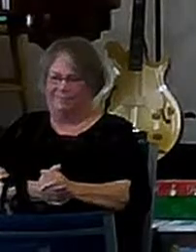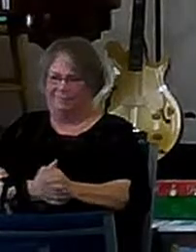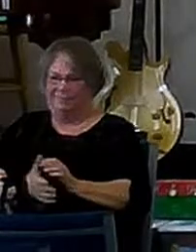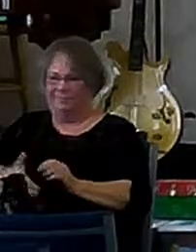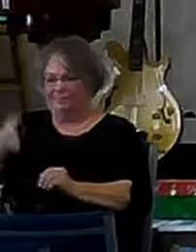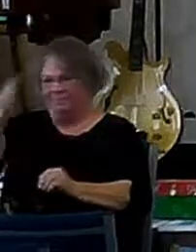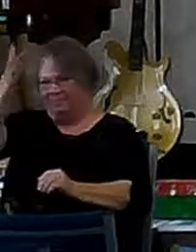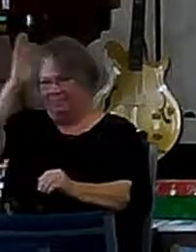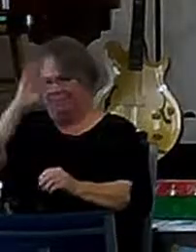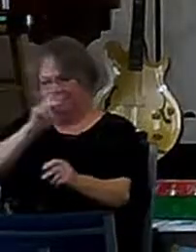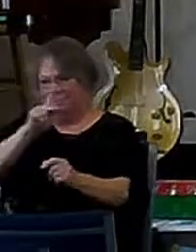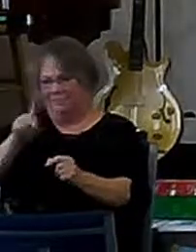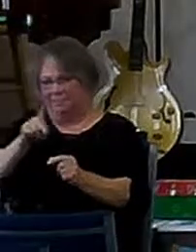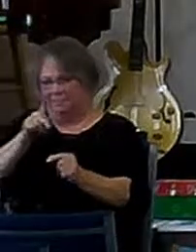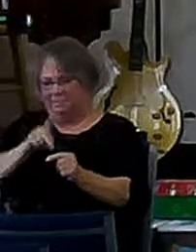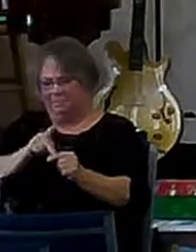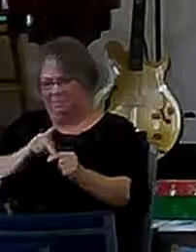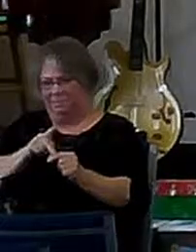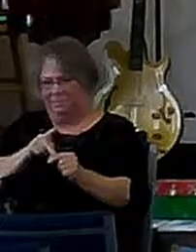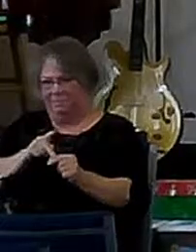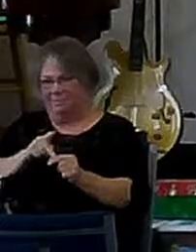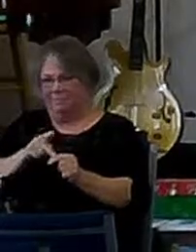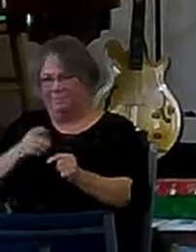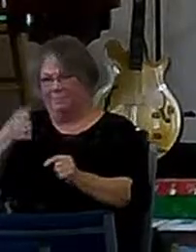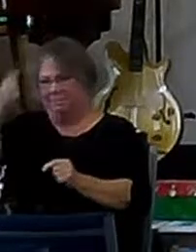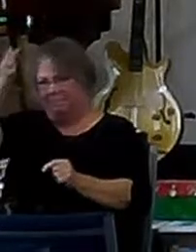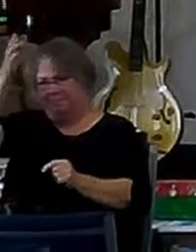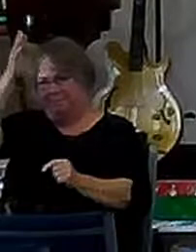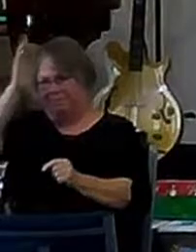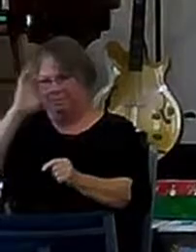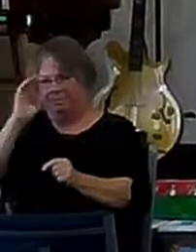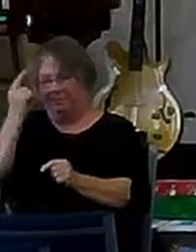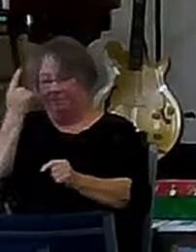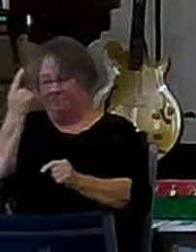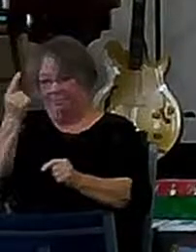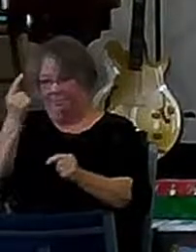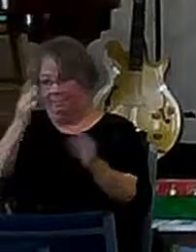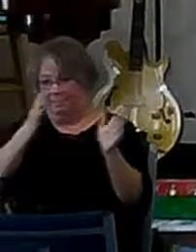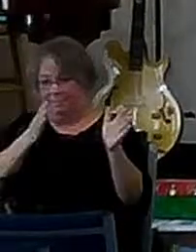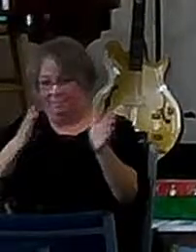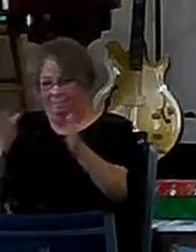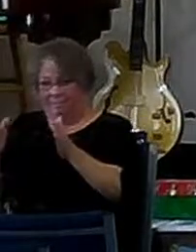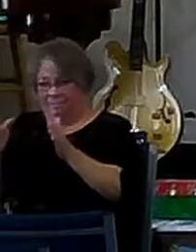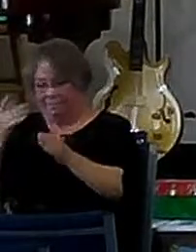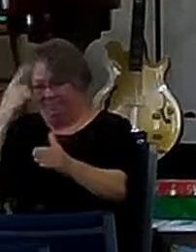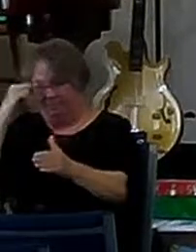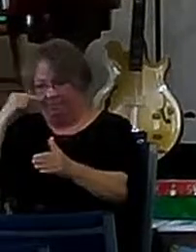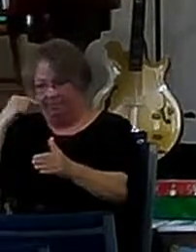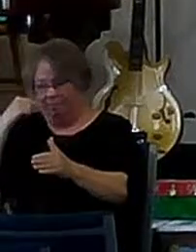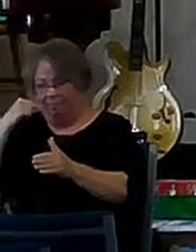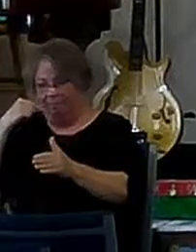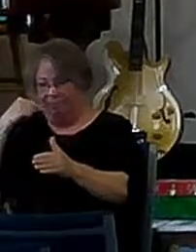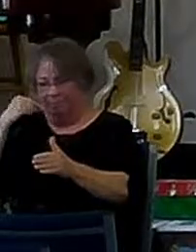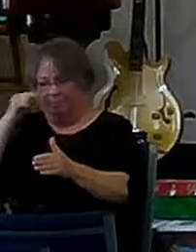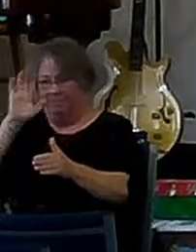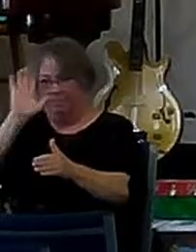a plan B and God doesn't need a plan C. God has a plan A. God is telling a